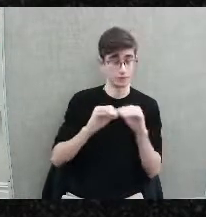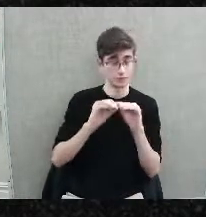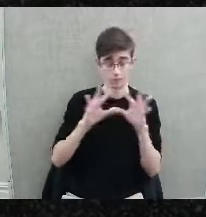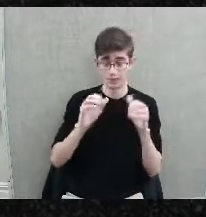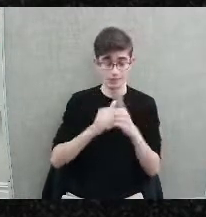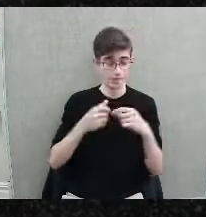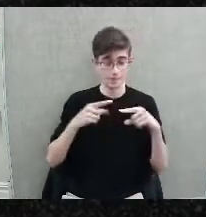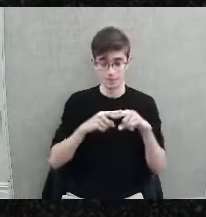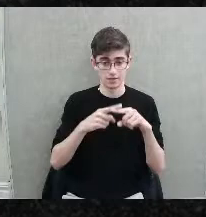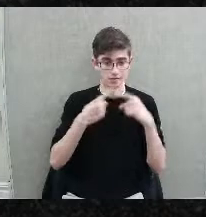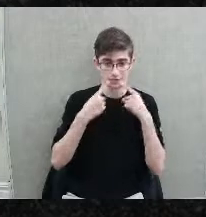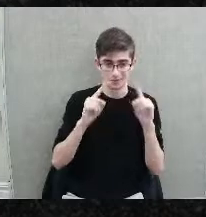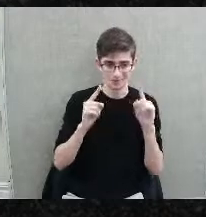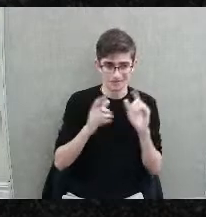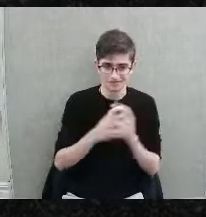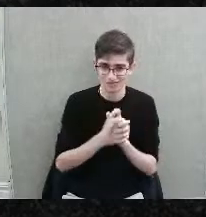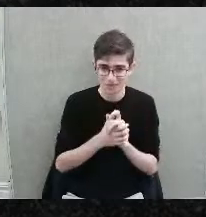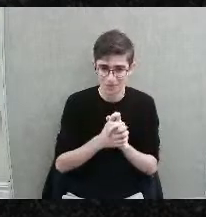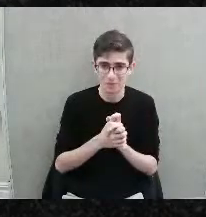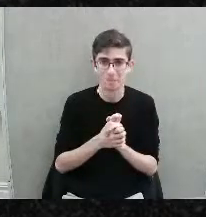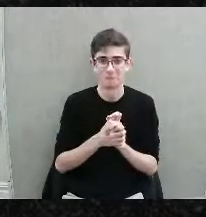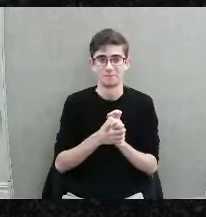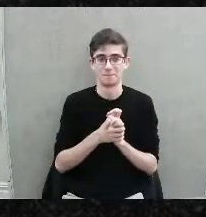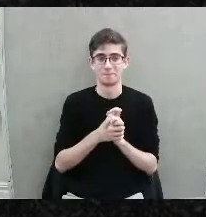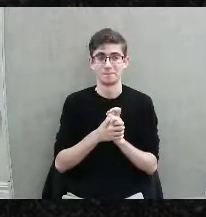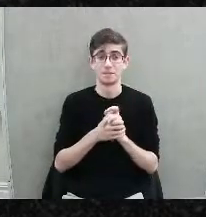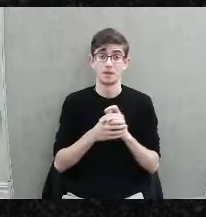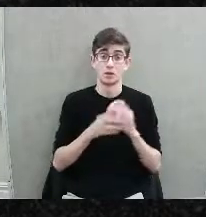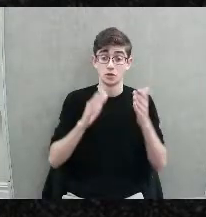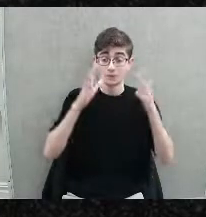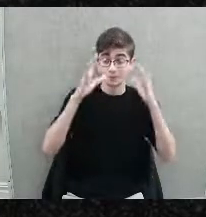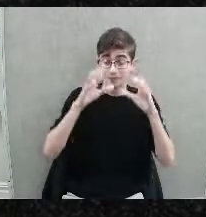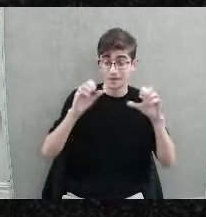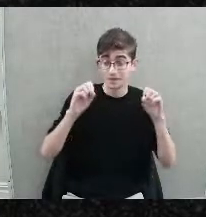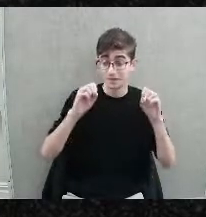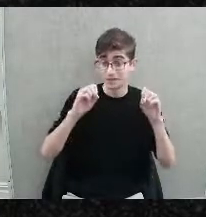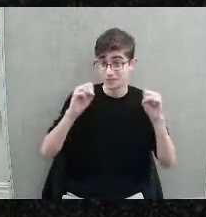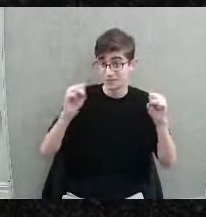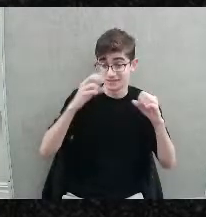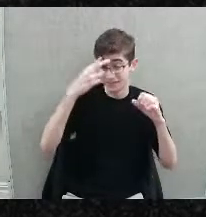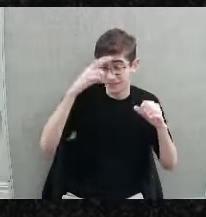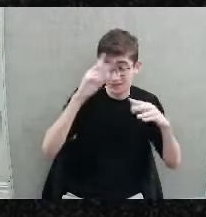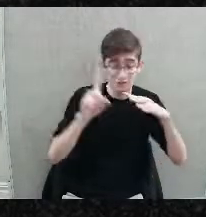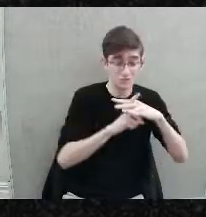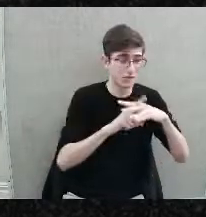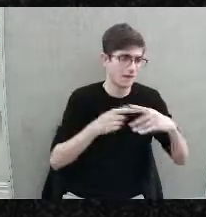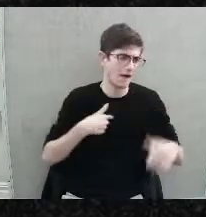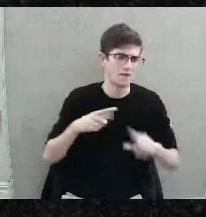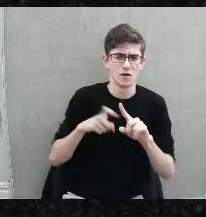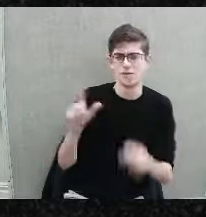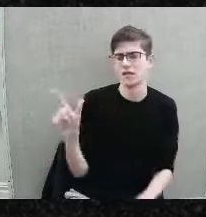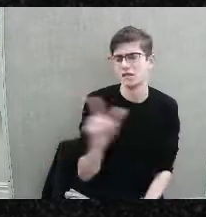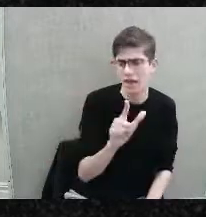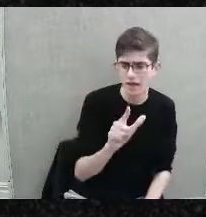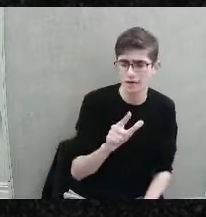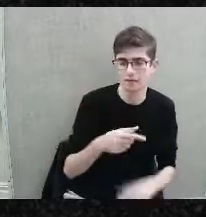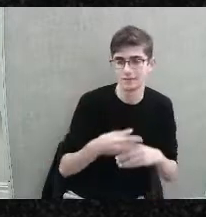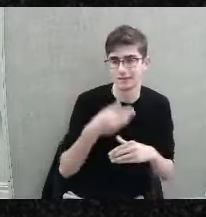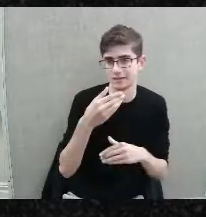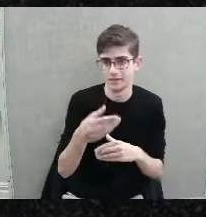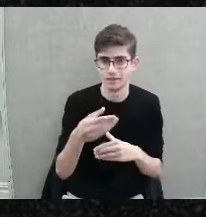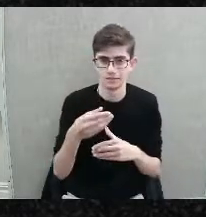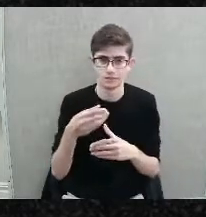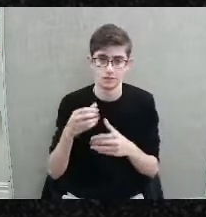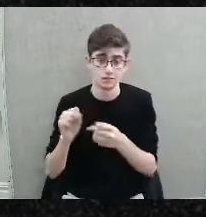can come into the presidency of Mexico as supposedly from the left and as a populist and defund